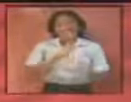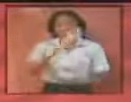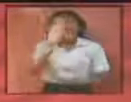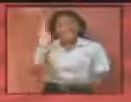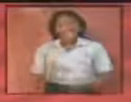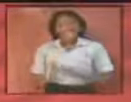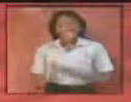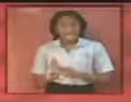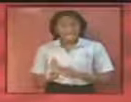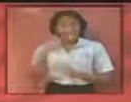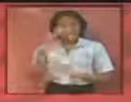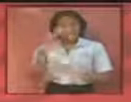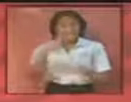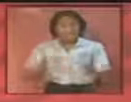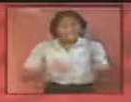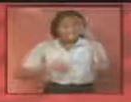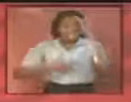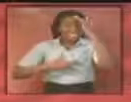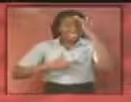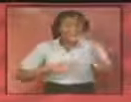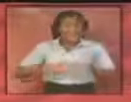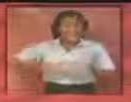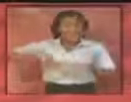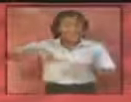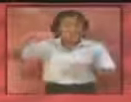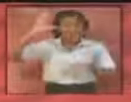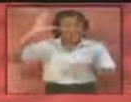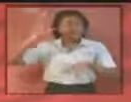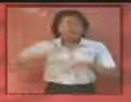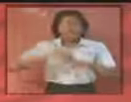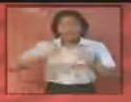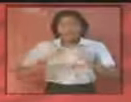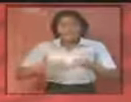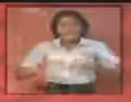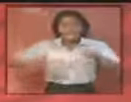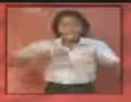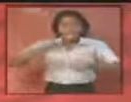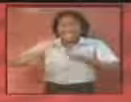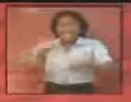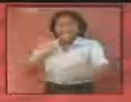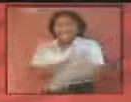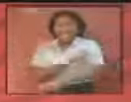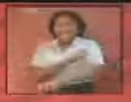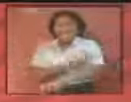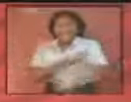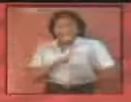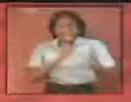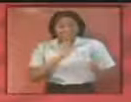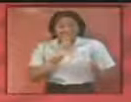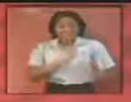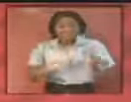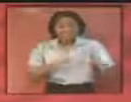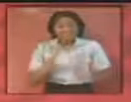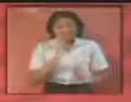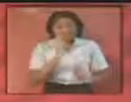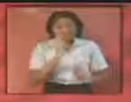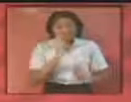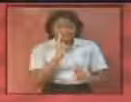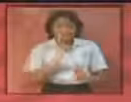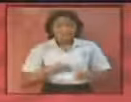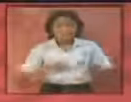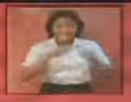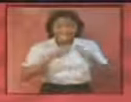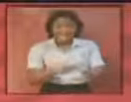mortality rates among the elderly declined rapidly following the initiation of their vaccination program, which targeted the elderly